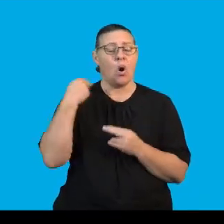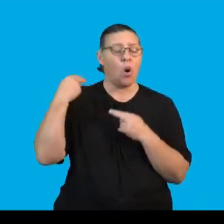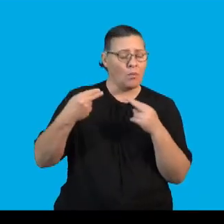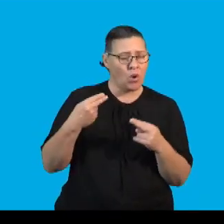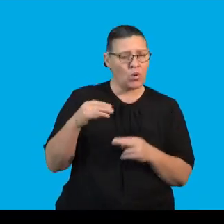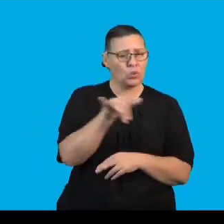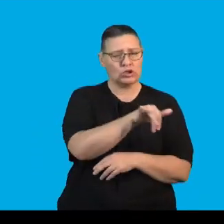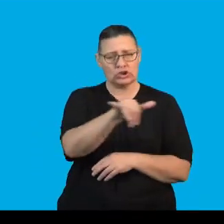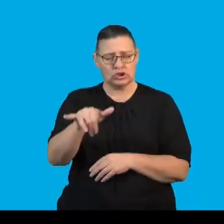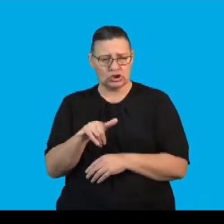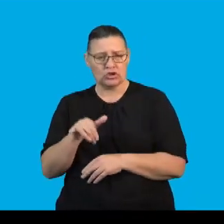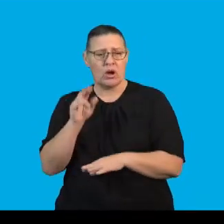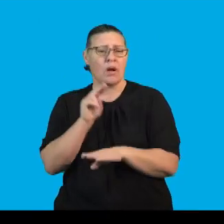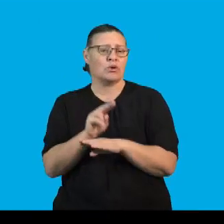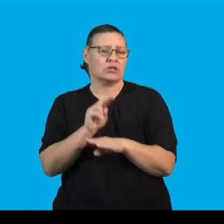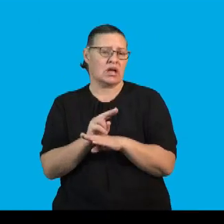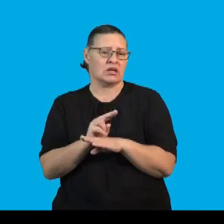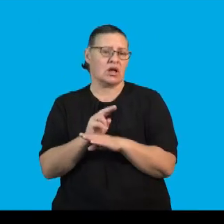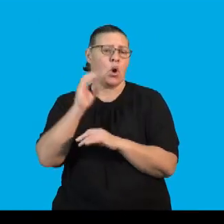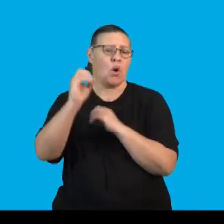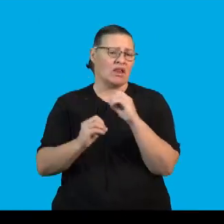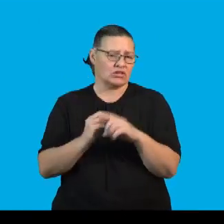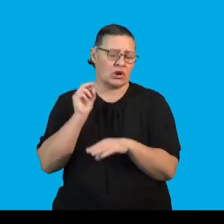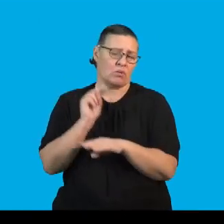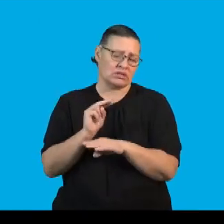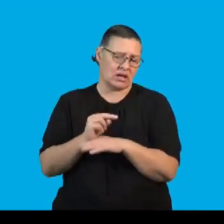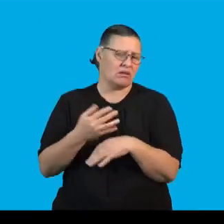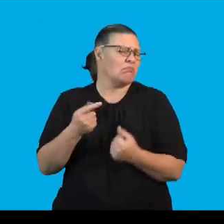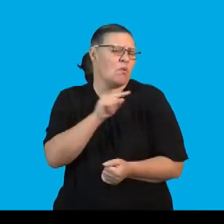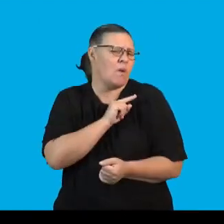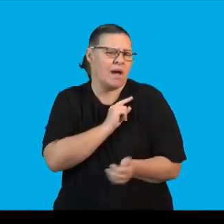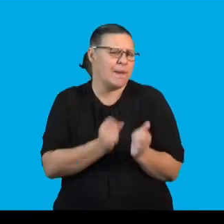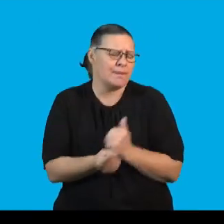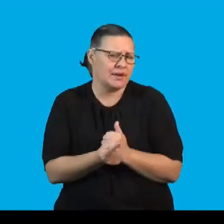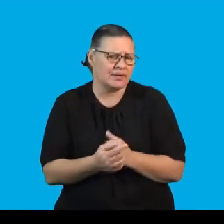which hormone is likely to be monitored by the ovulation monitor and why.